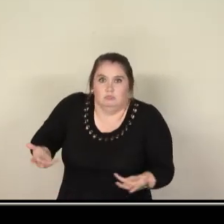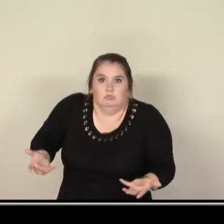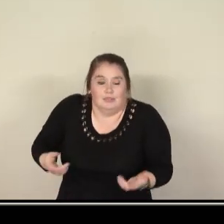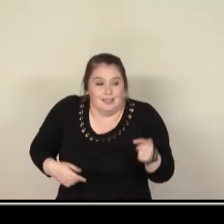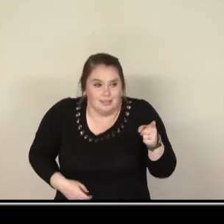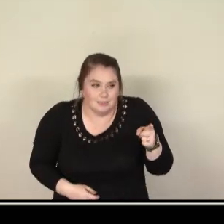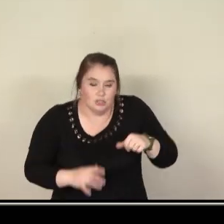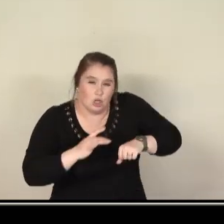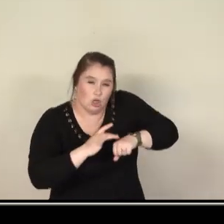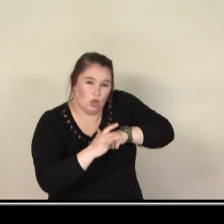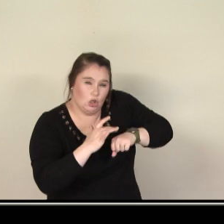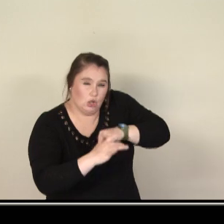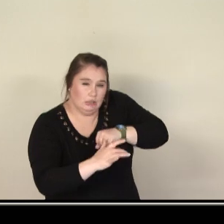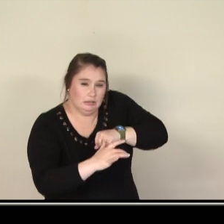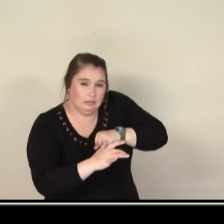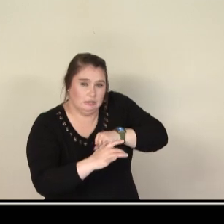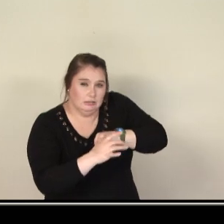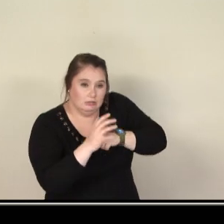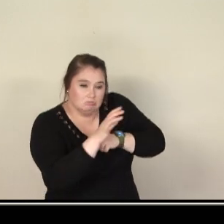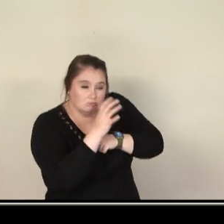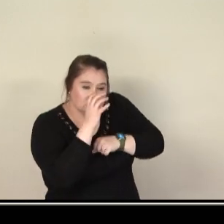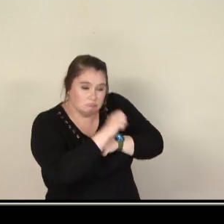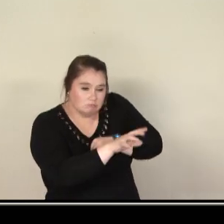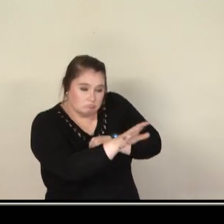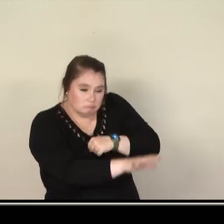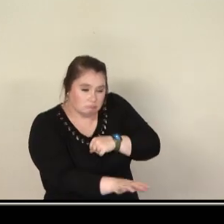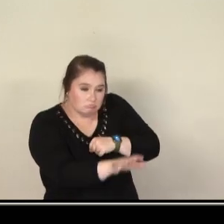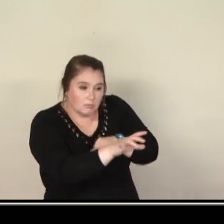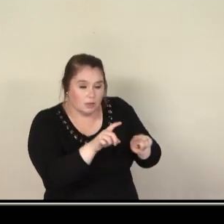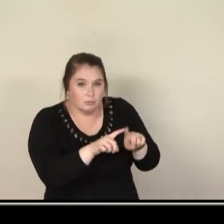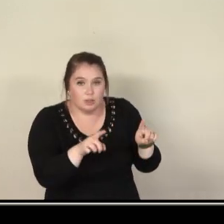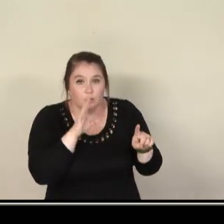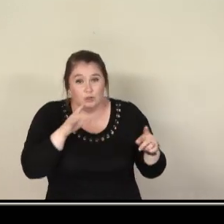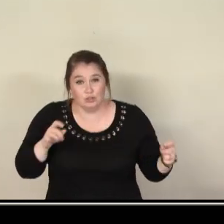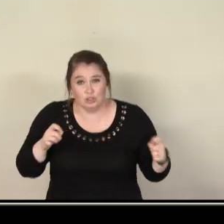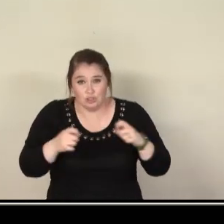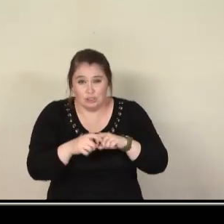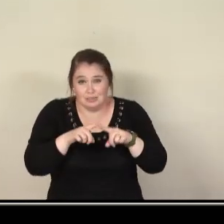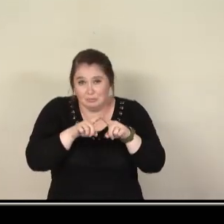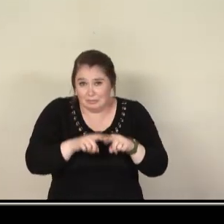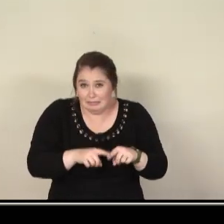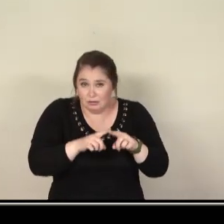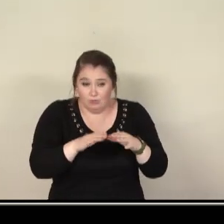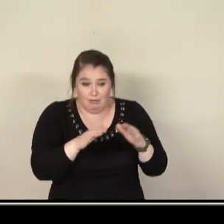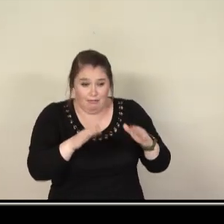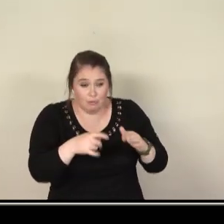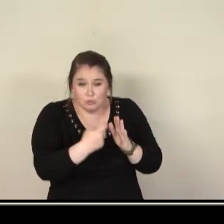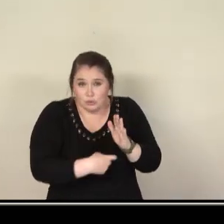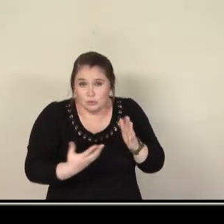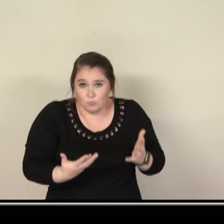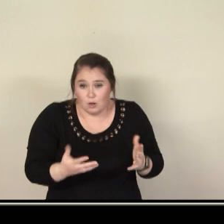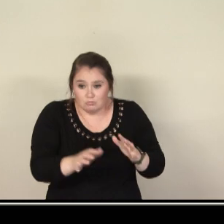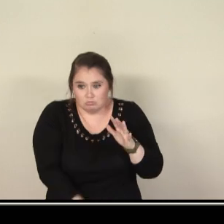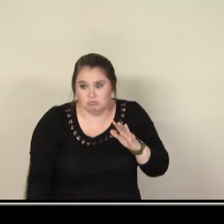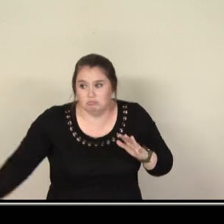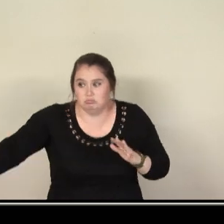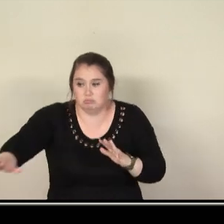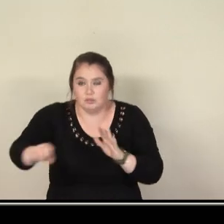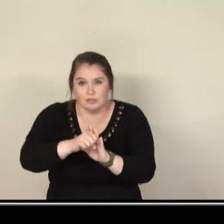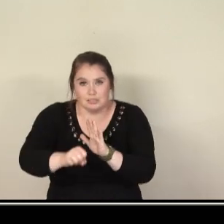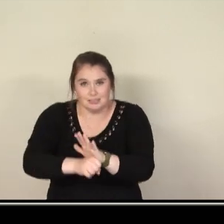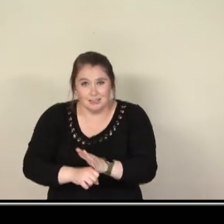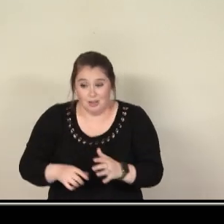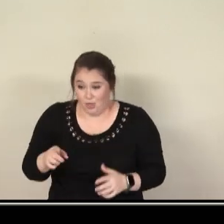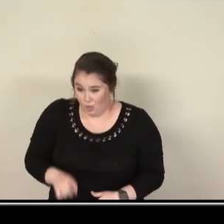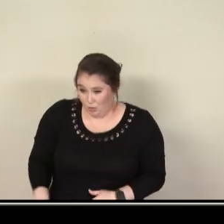this is an early estimate, but it will change based on what the property values are statewide. And we don't know what